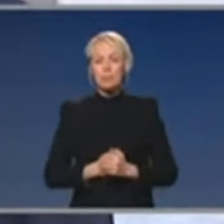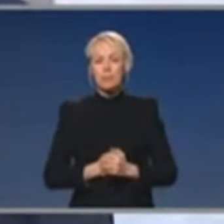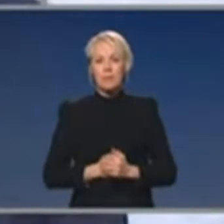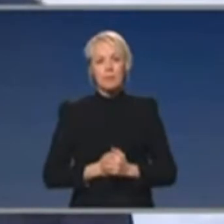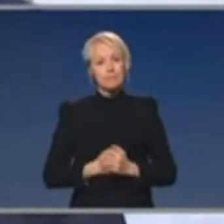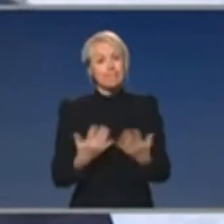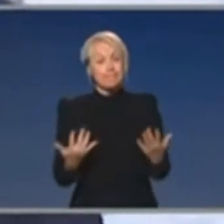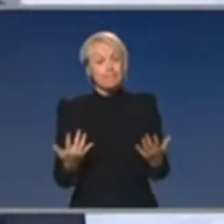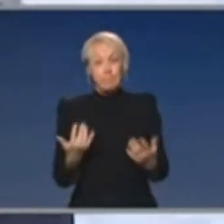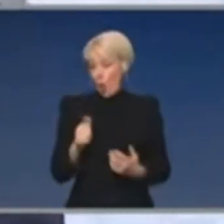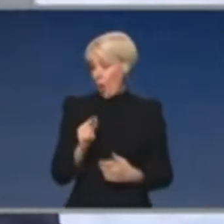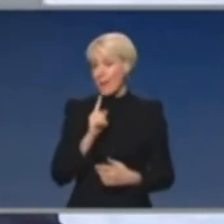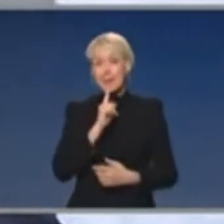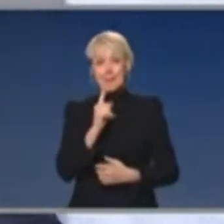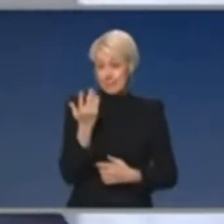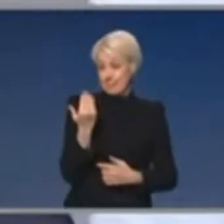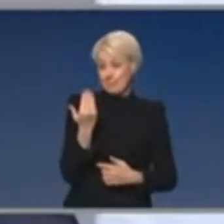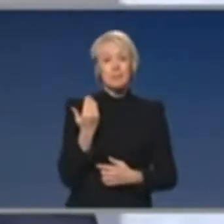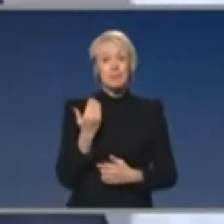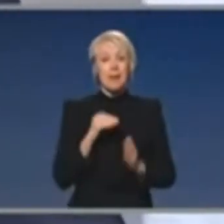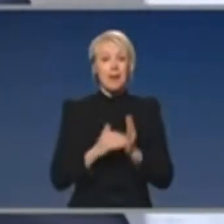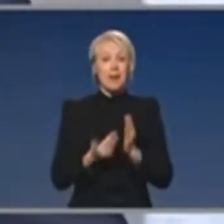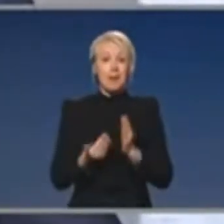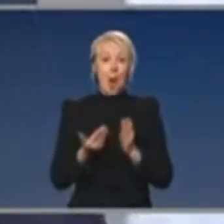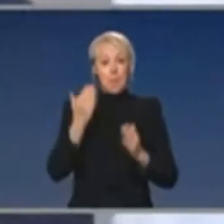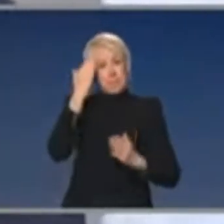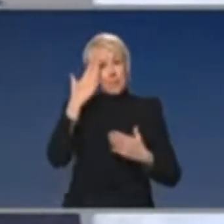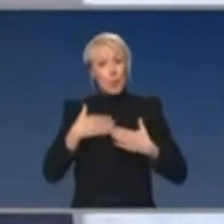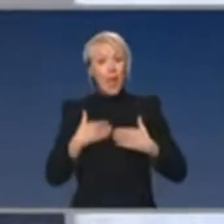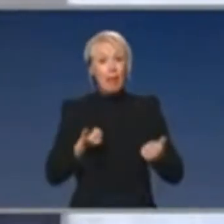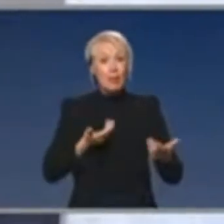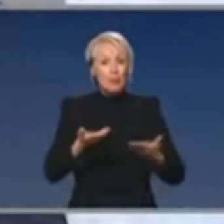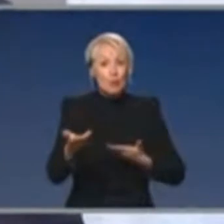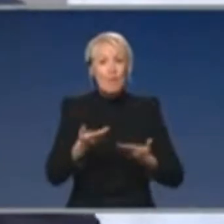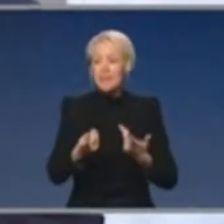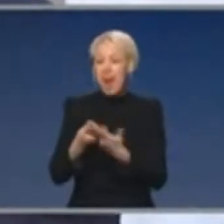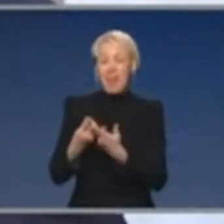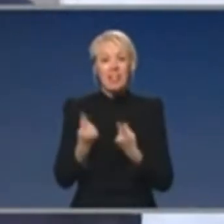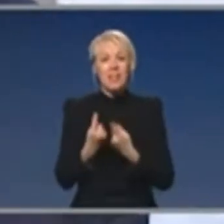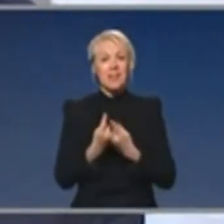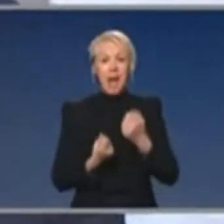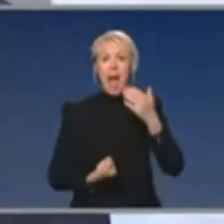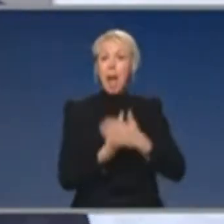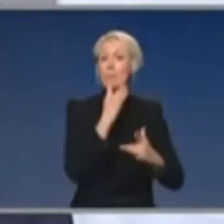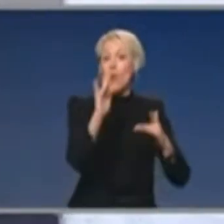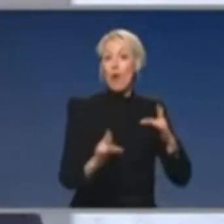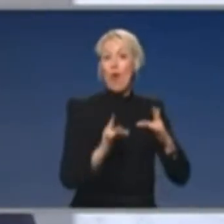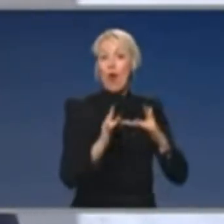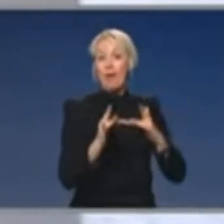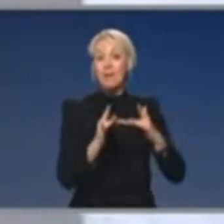in the matters I've just been talking about, with how we're dealing with delivery of mental health services and other important services, not just the economic